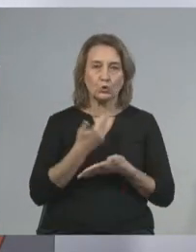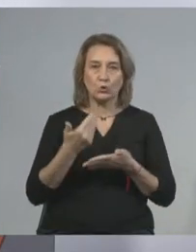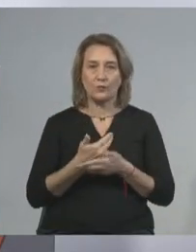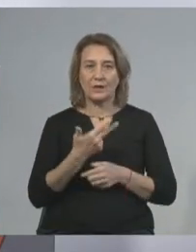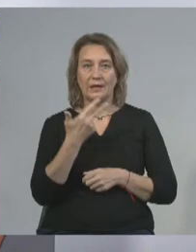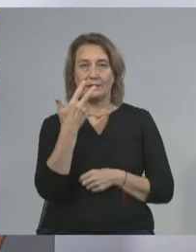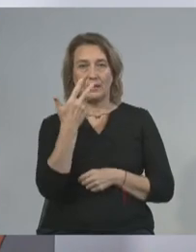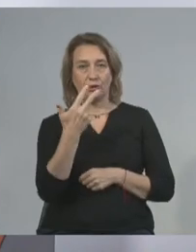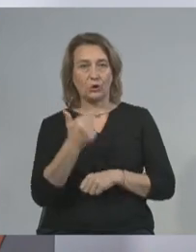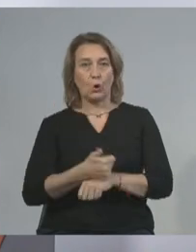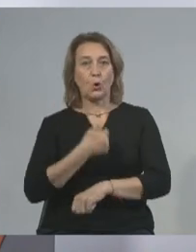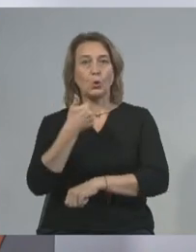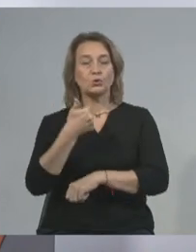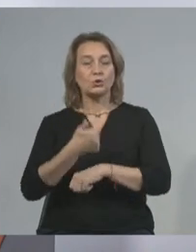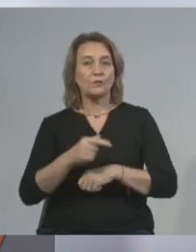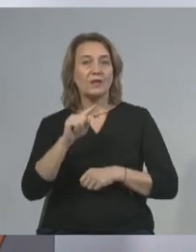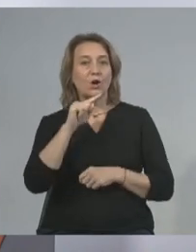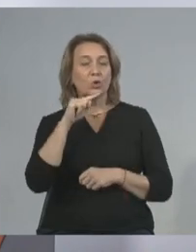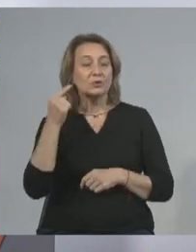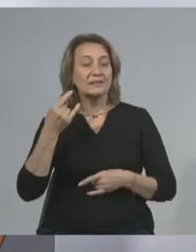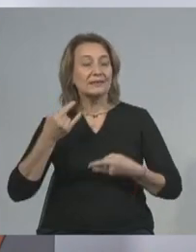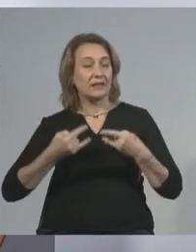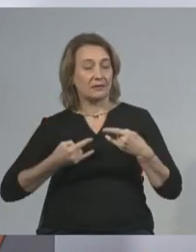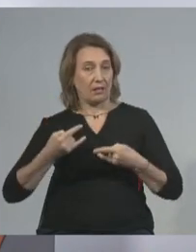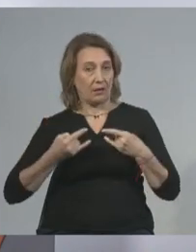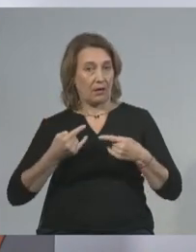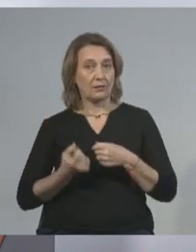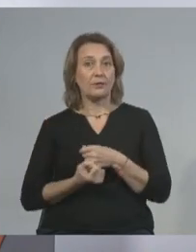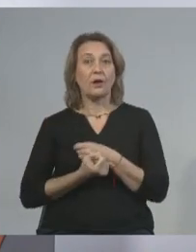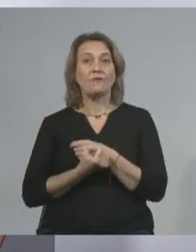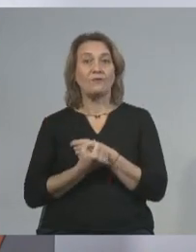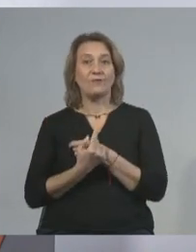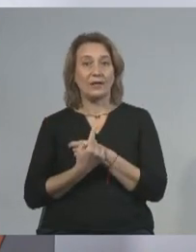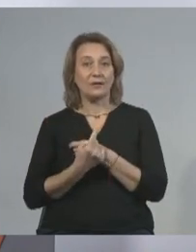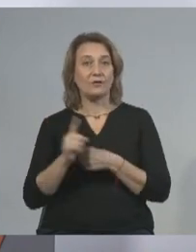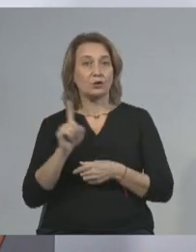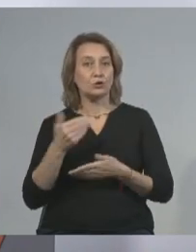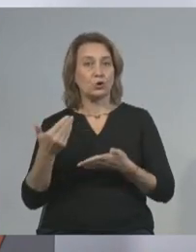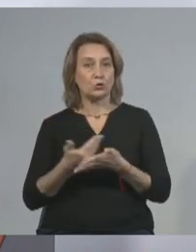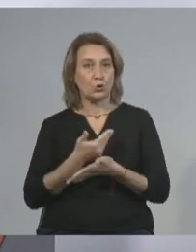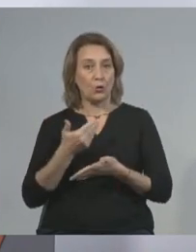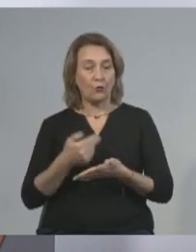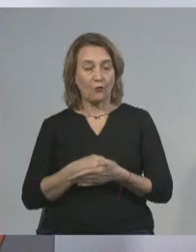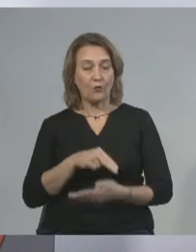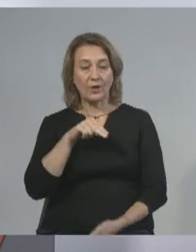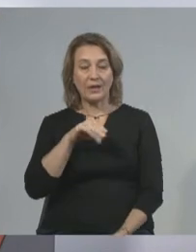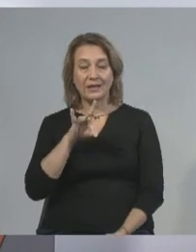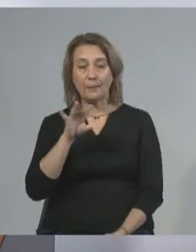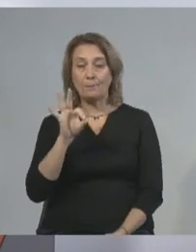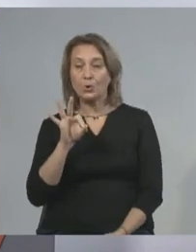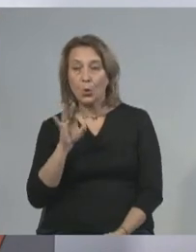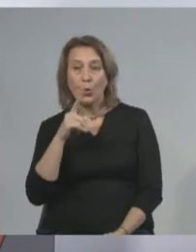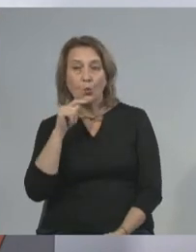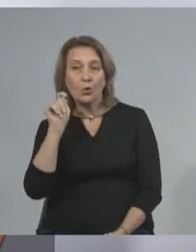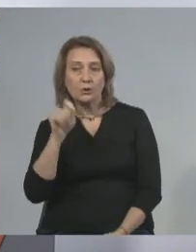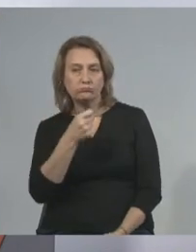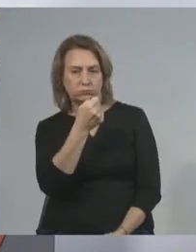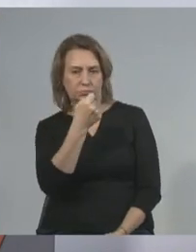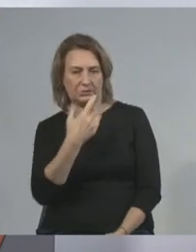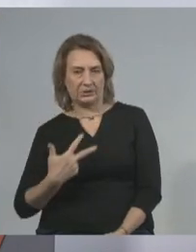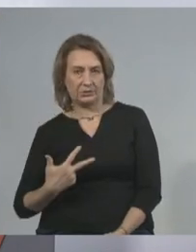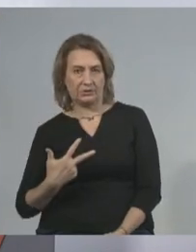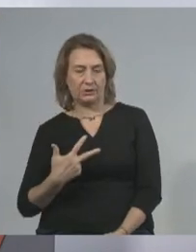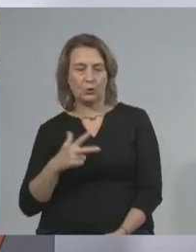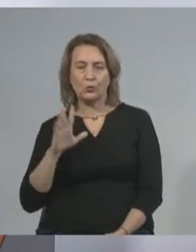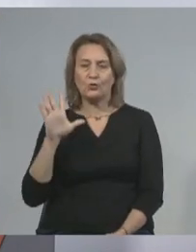where we started all news programs at the three russian tv channels it turned out that one